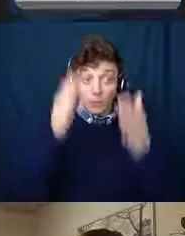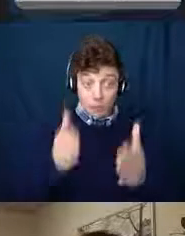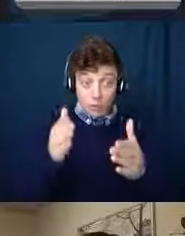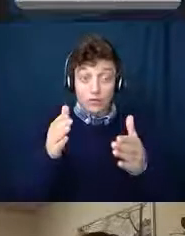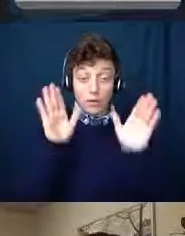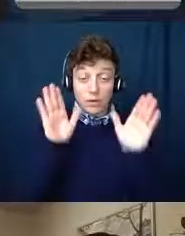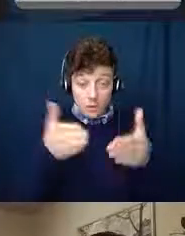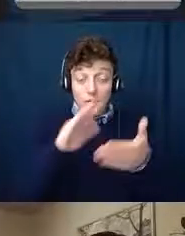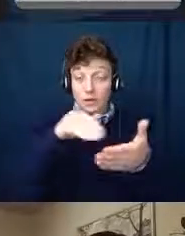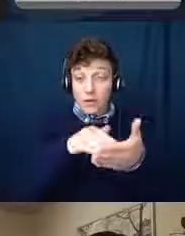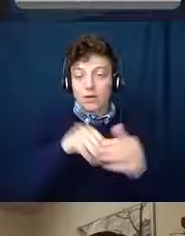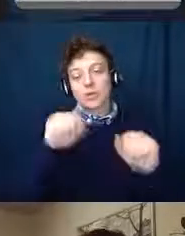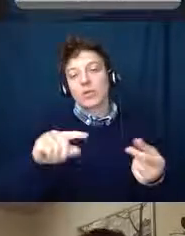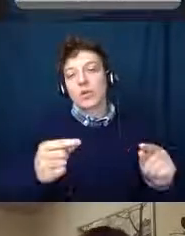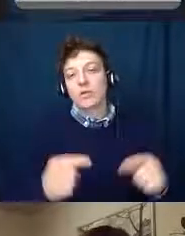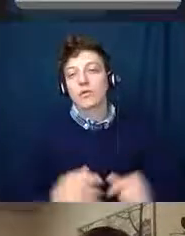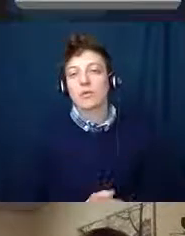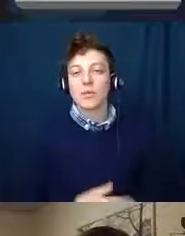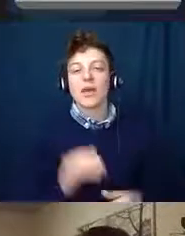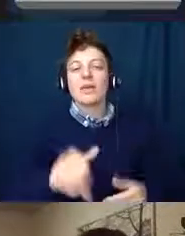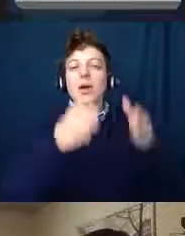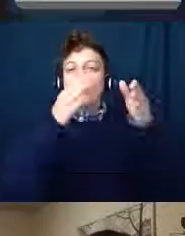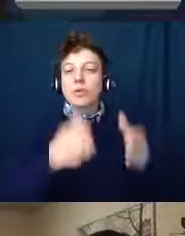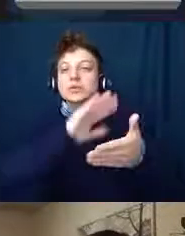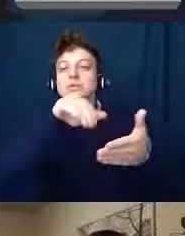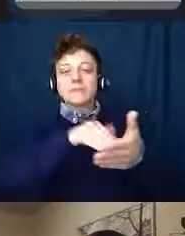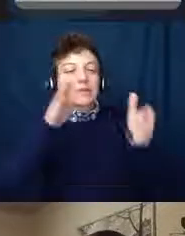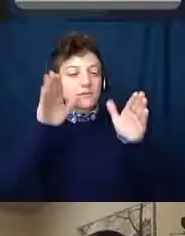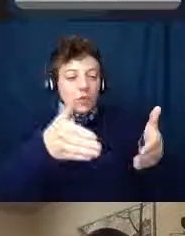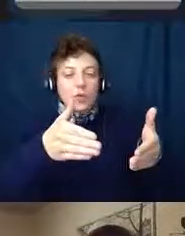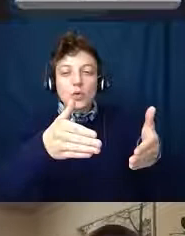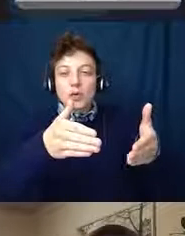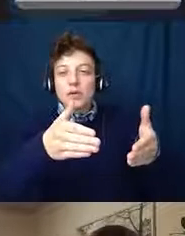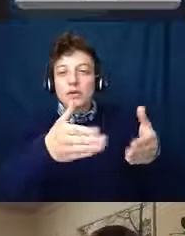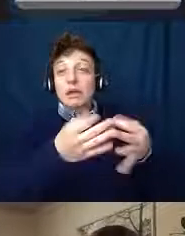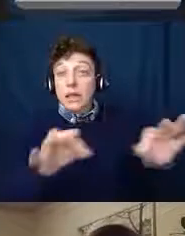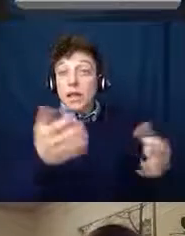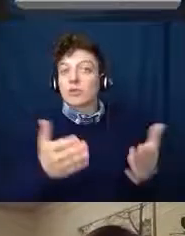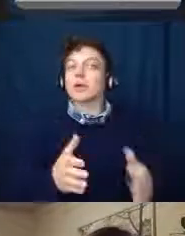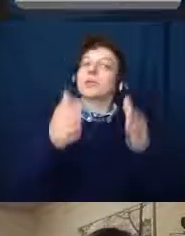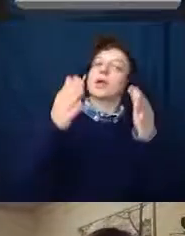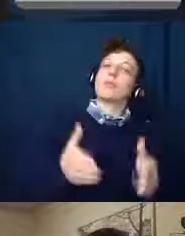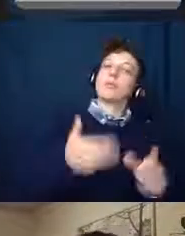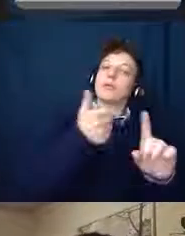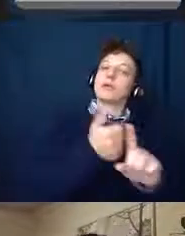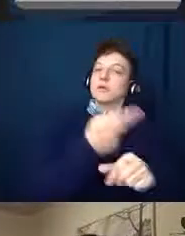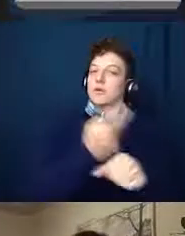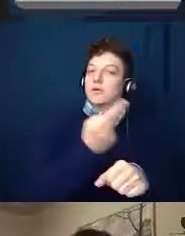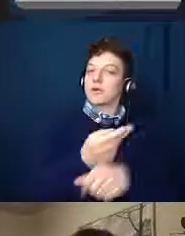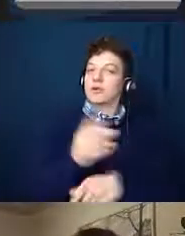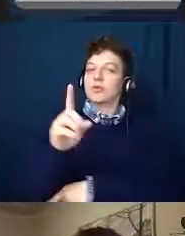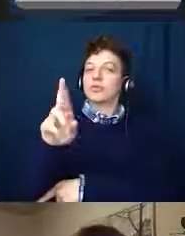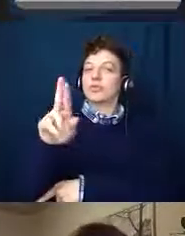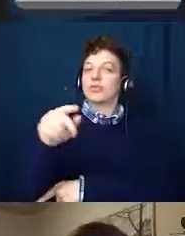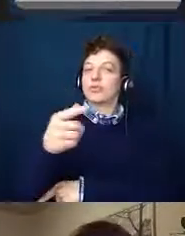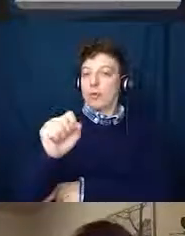of that is that person-centered language, maybe saying a person who uses drugs, is a much more, I